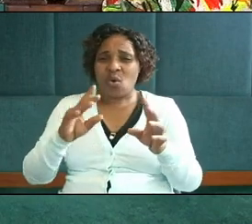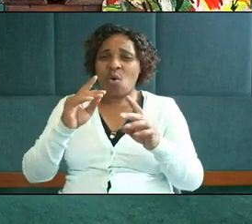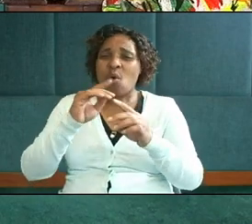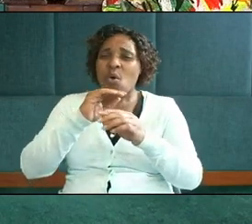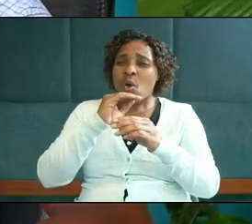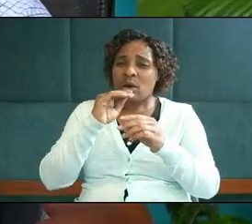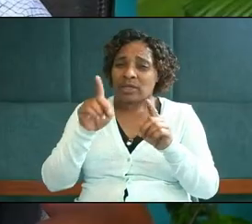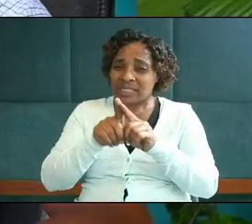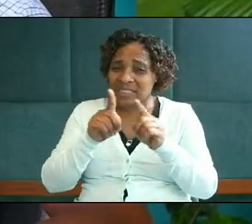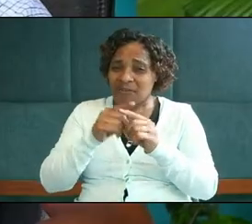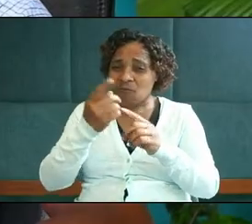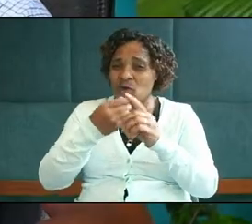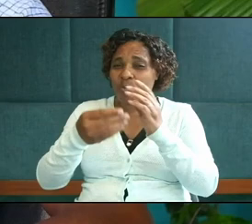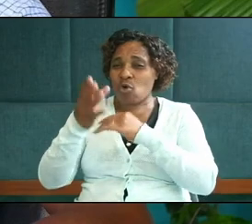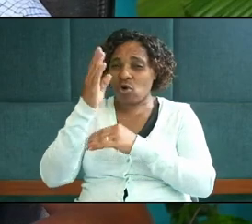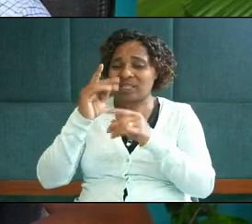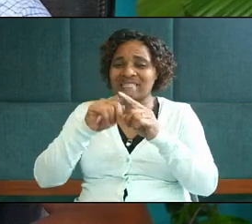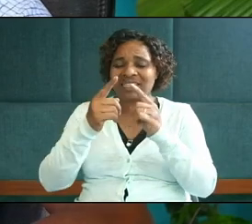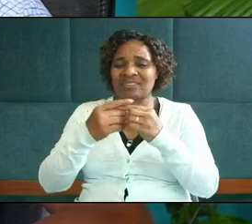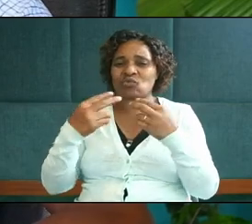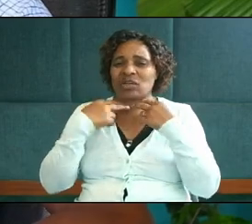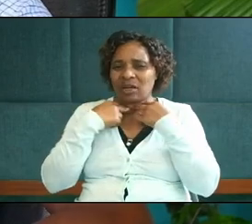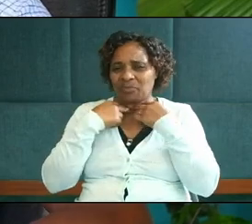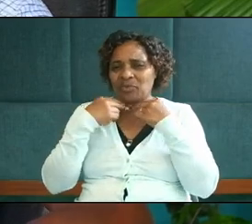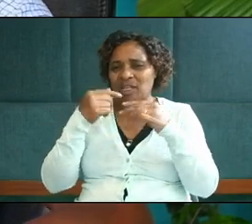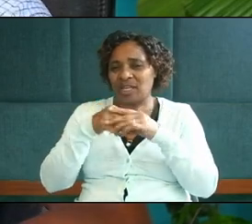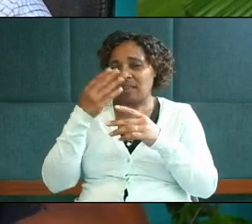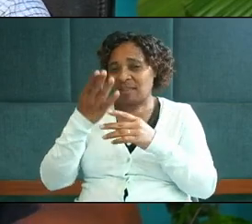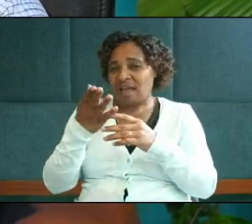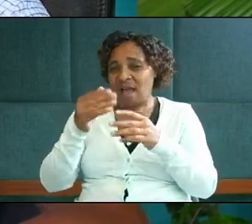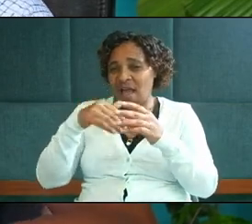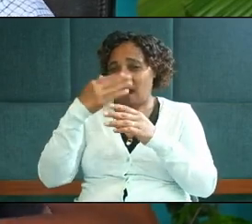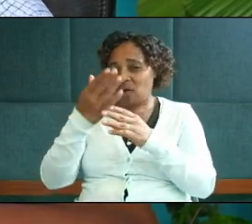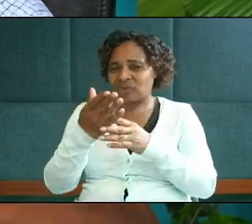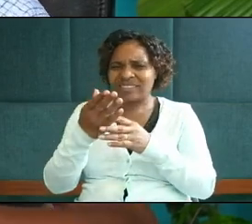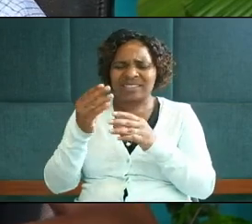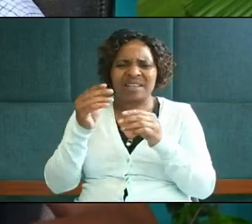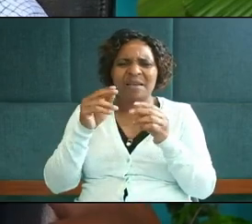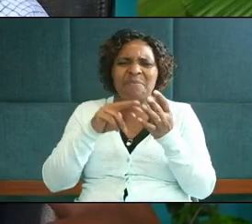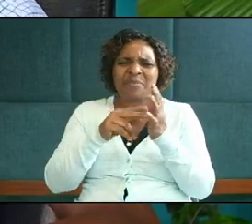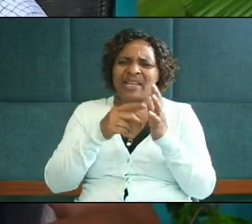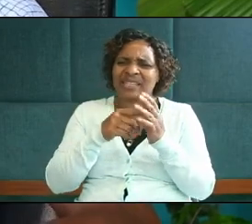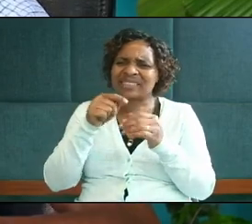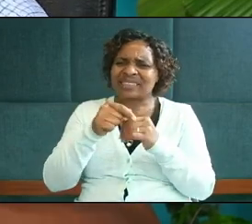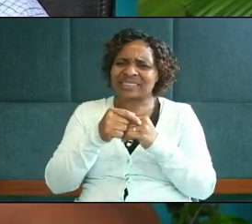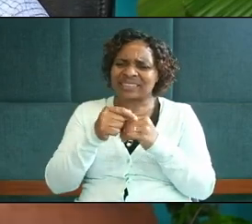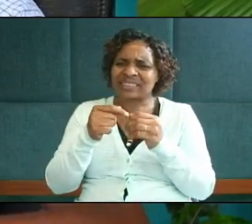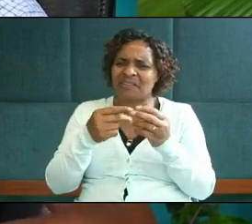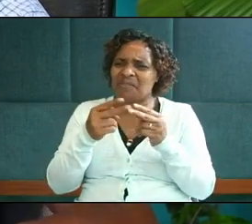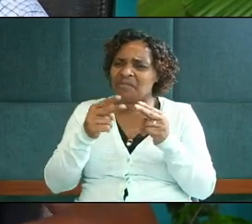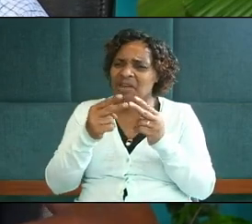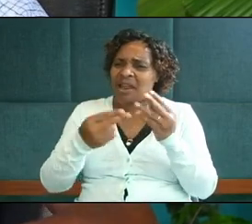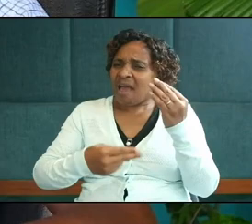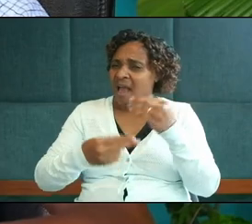man, and are led captive at the will of Satan. Well, this is highly illustrated